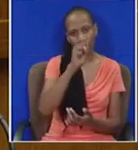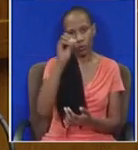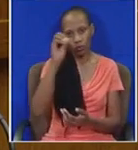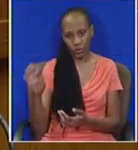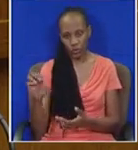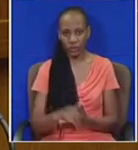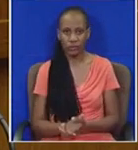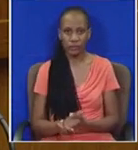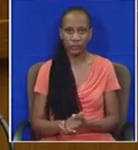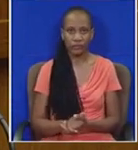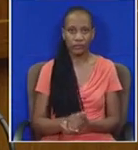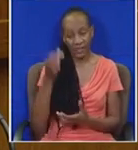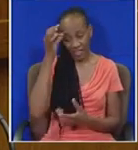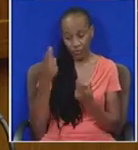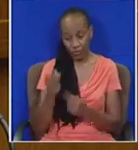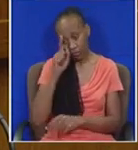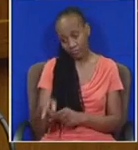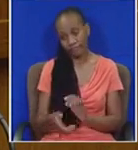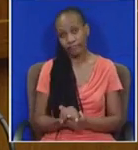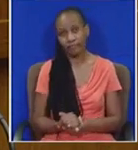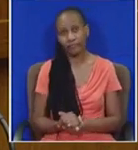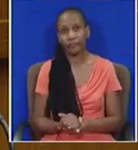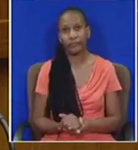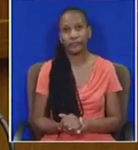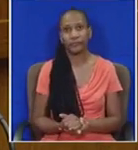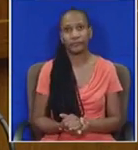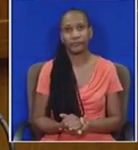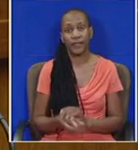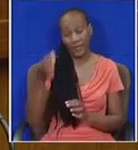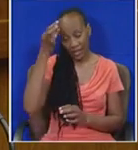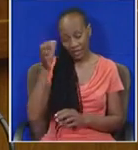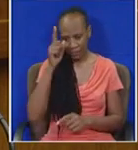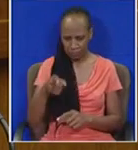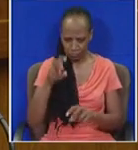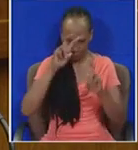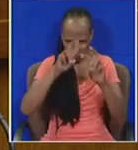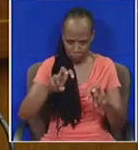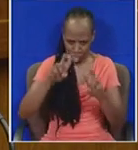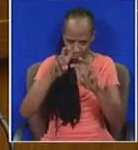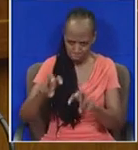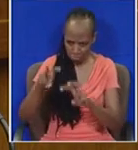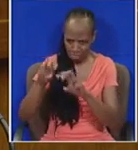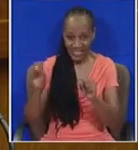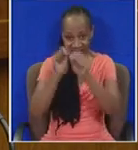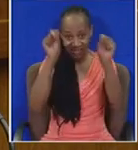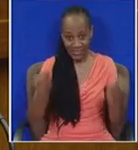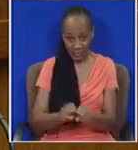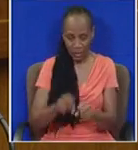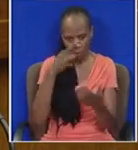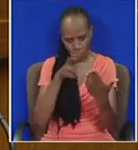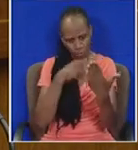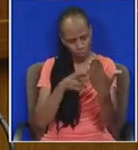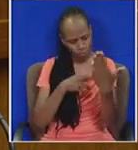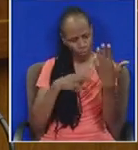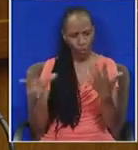that government needs to undertake. Government needs to undertake a thorough, systematic audit of all